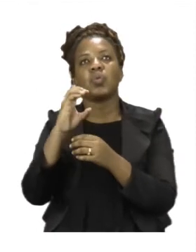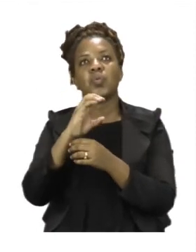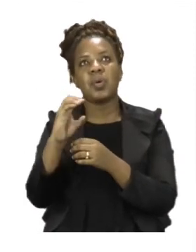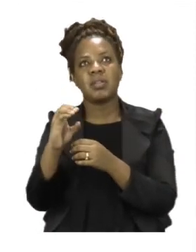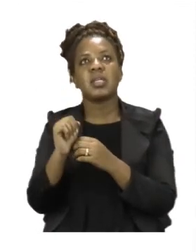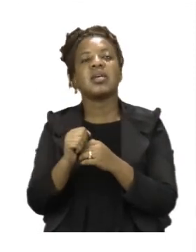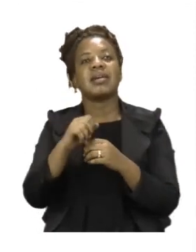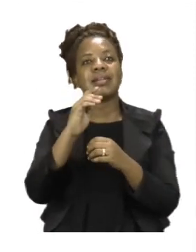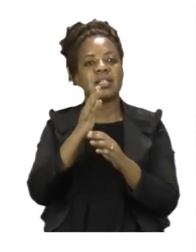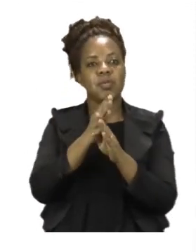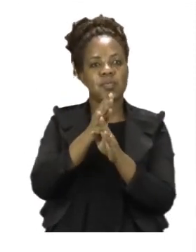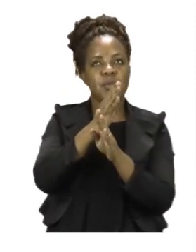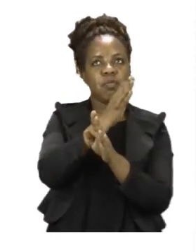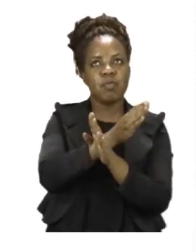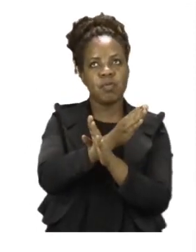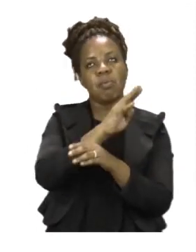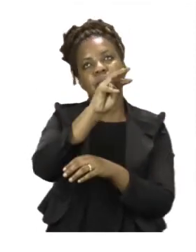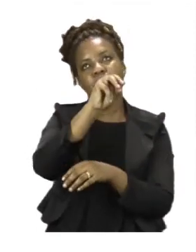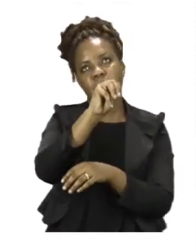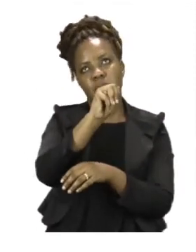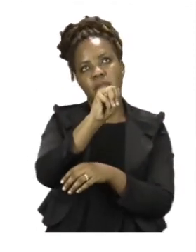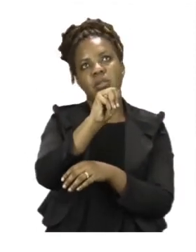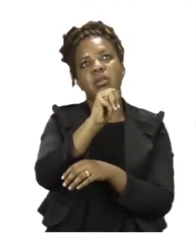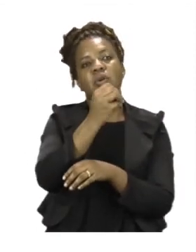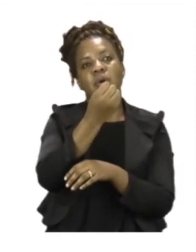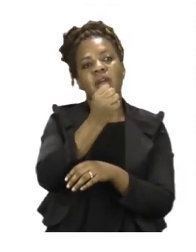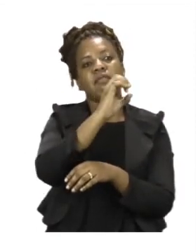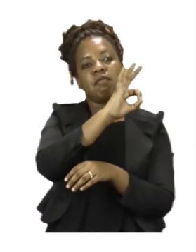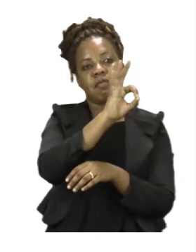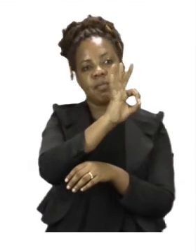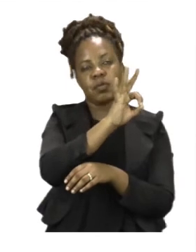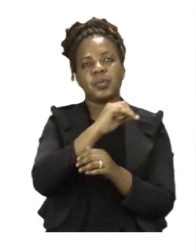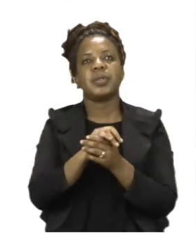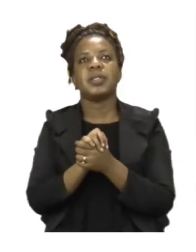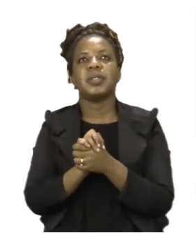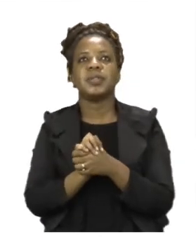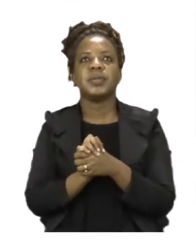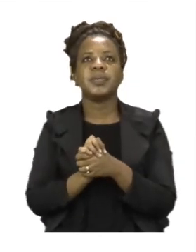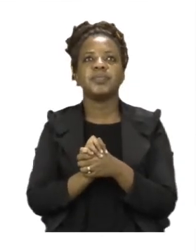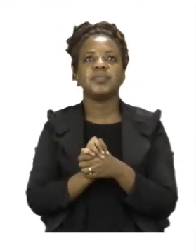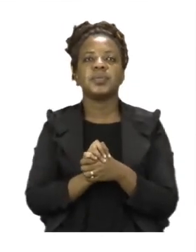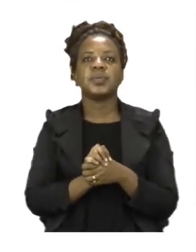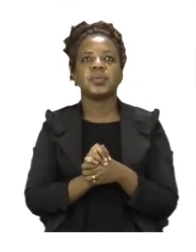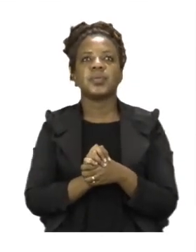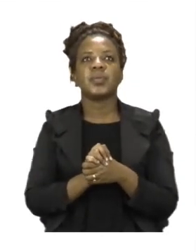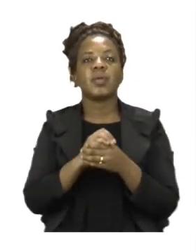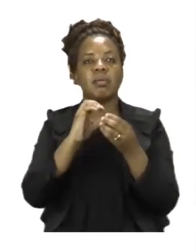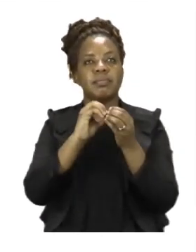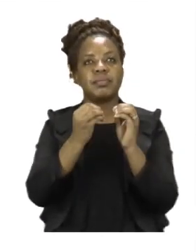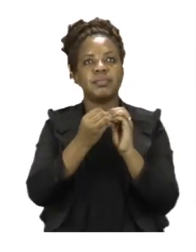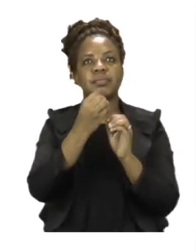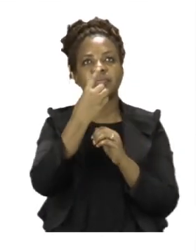February. So now that we know all of this, let us try and answer our questions. Let's read number 1